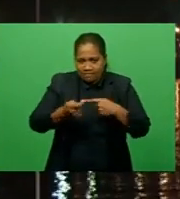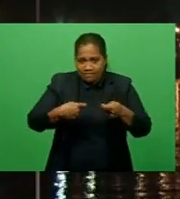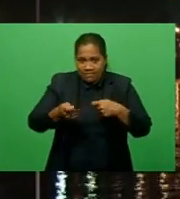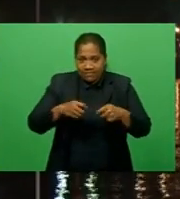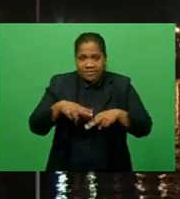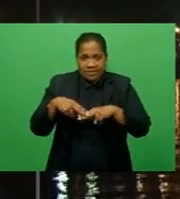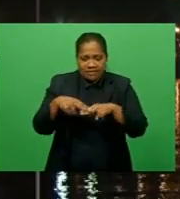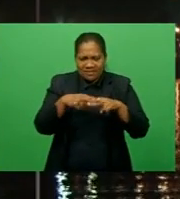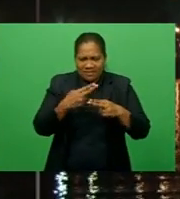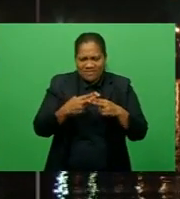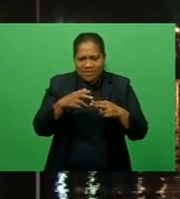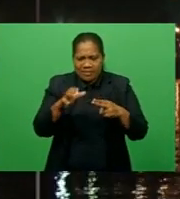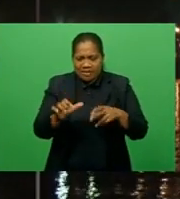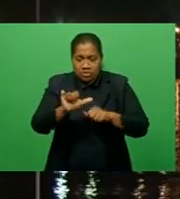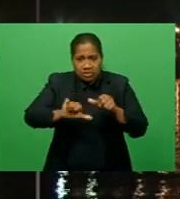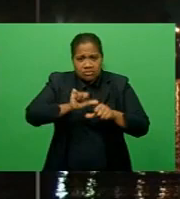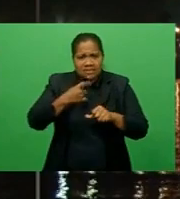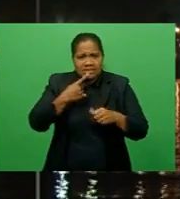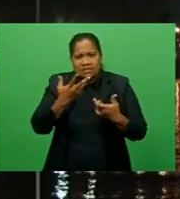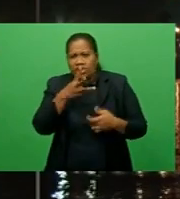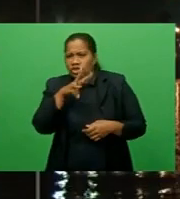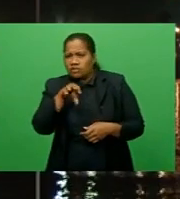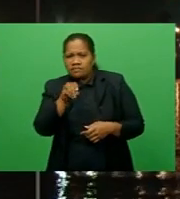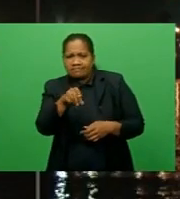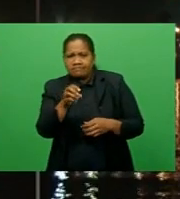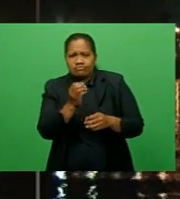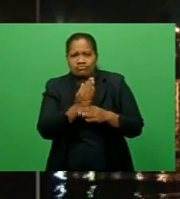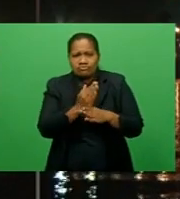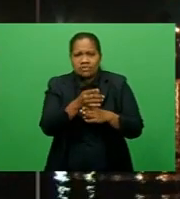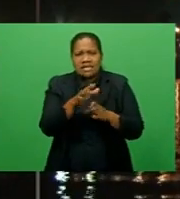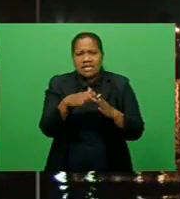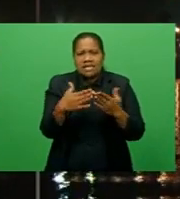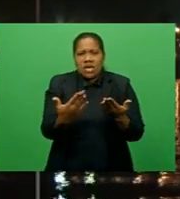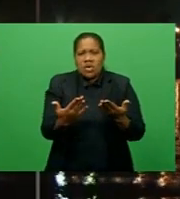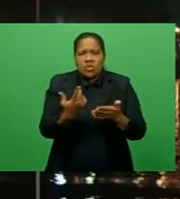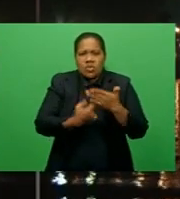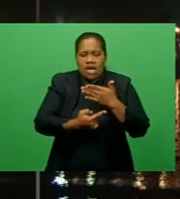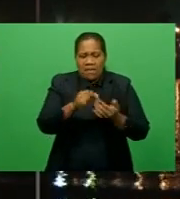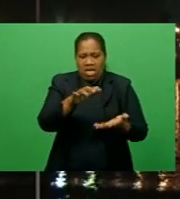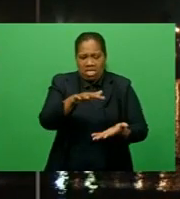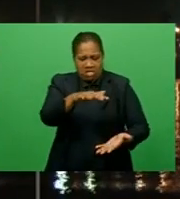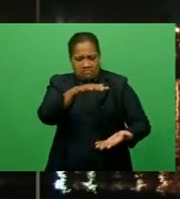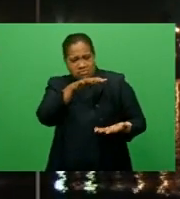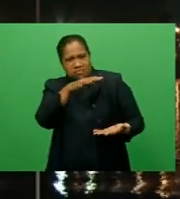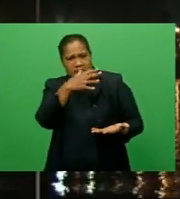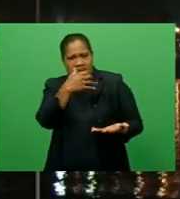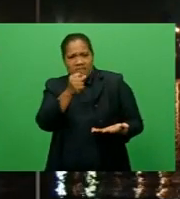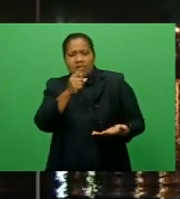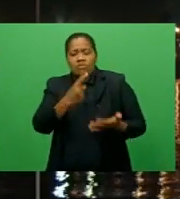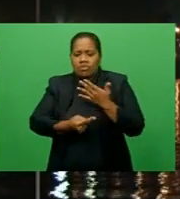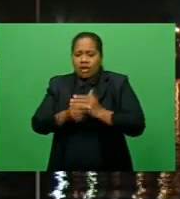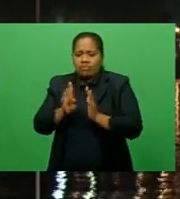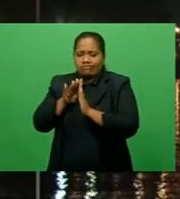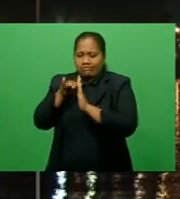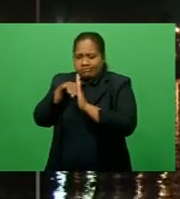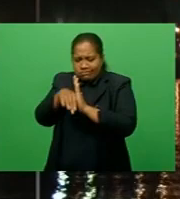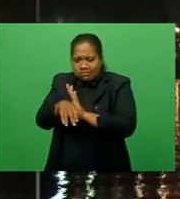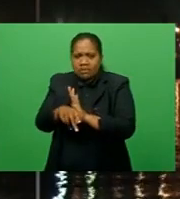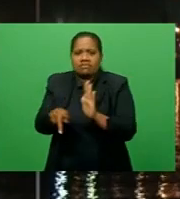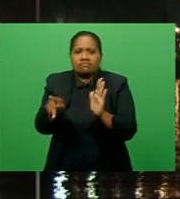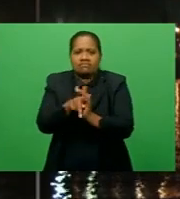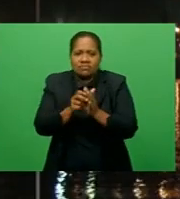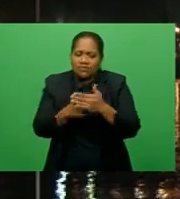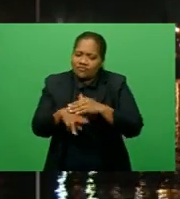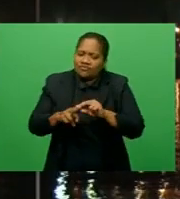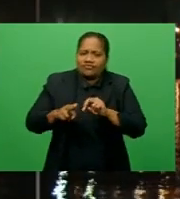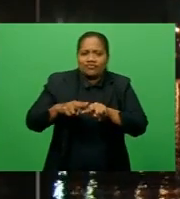says about 30 commercial operators are now left overstocked and hence the huge reduction in prices around Fiji. Josiah